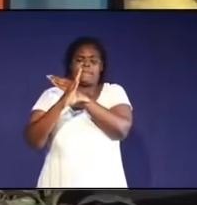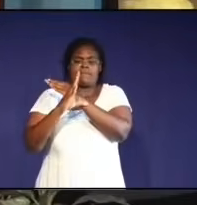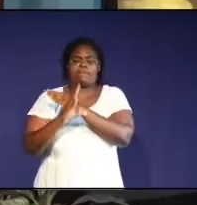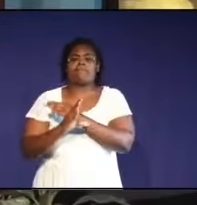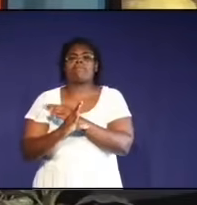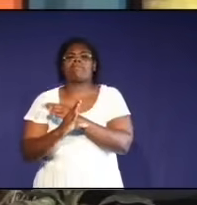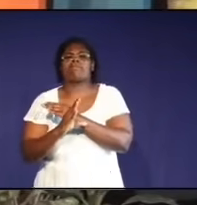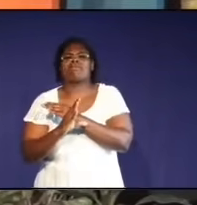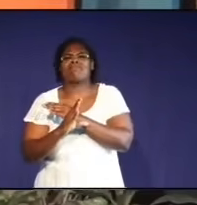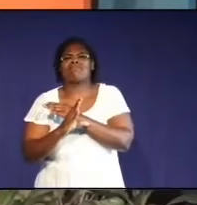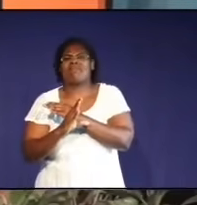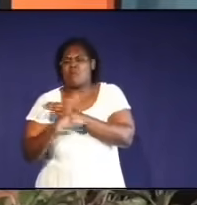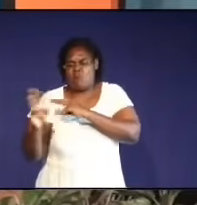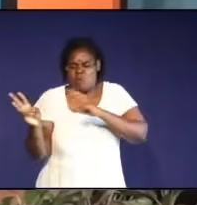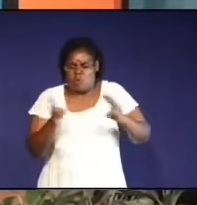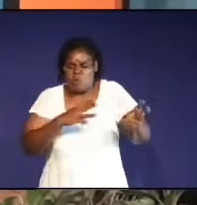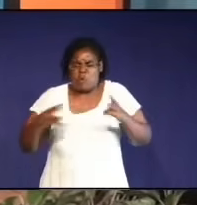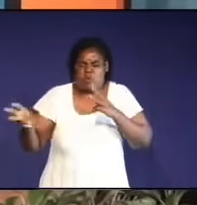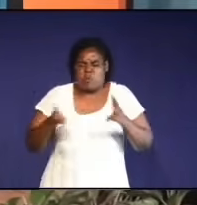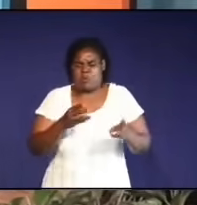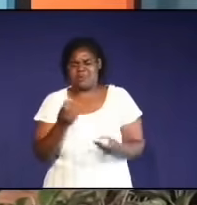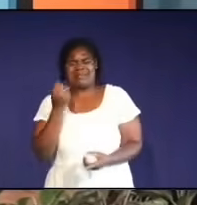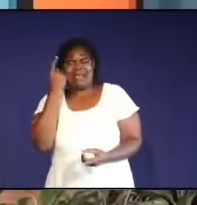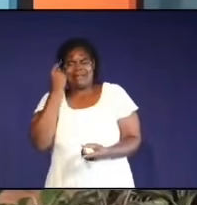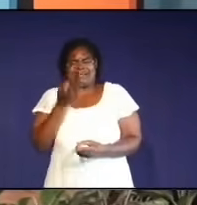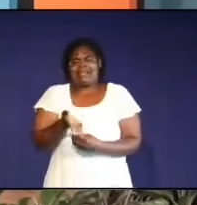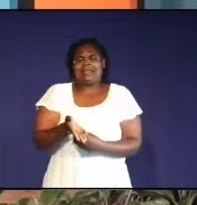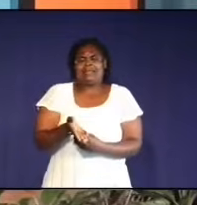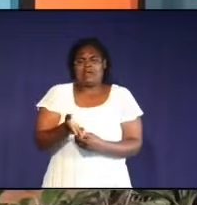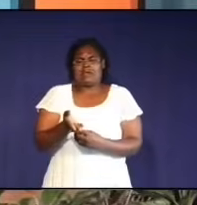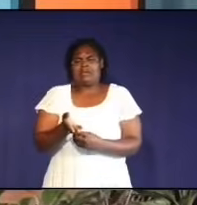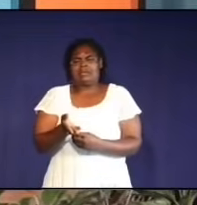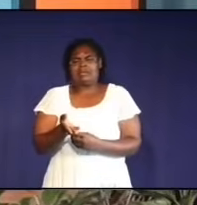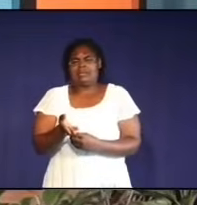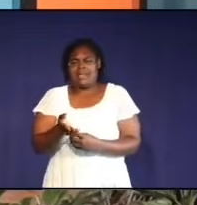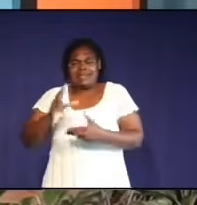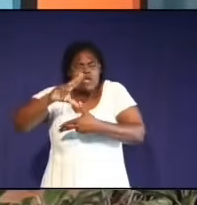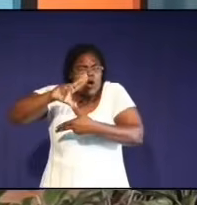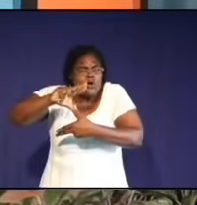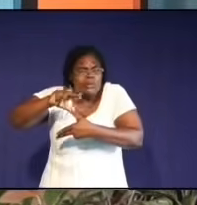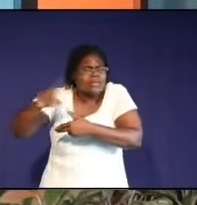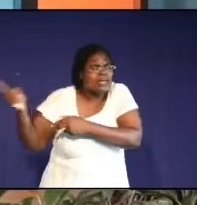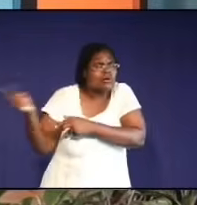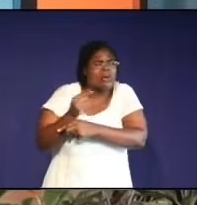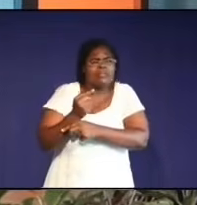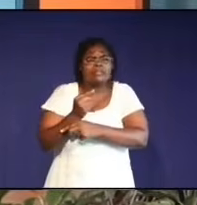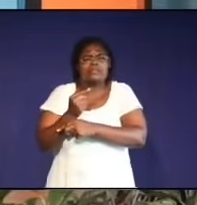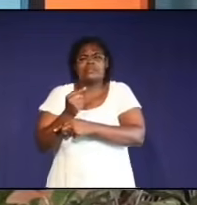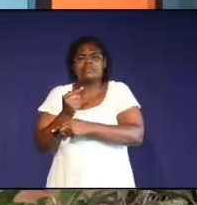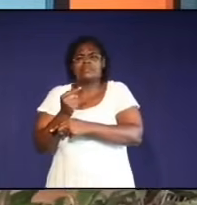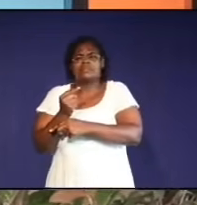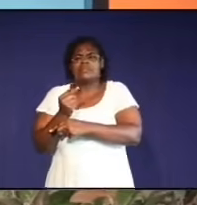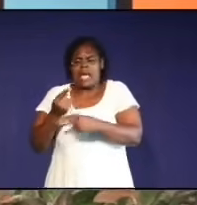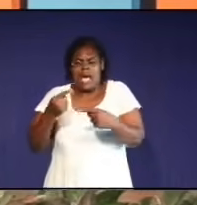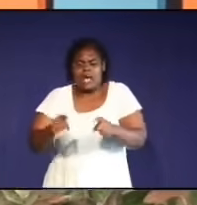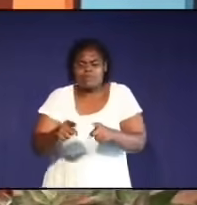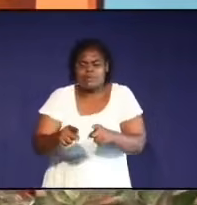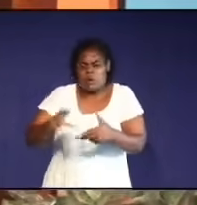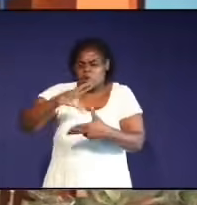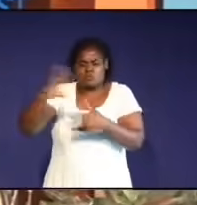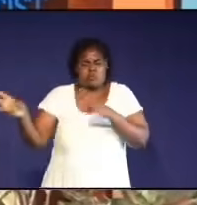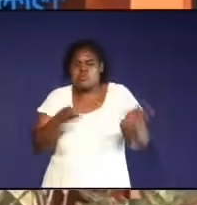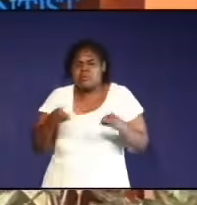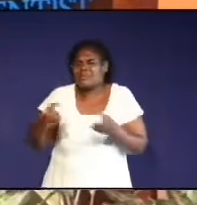I hear your question. What does wind mean here, prophecy? A prophet? Is there a hurricane that's coming? What does wind mean